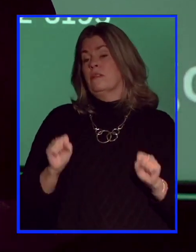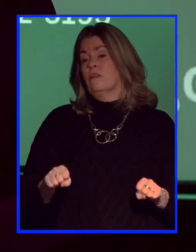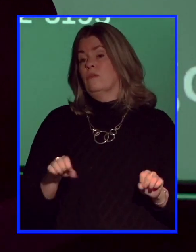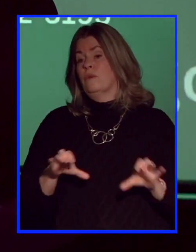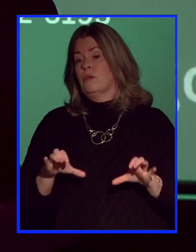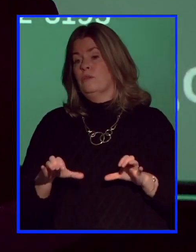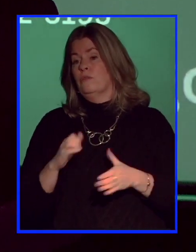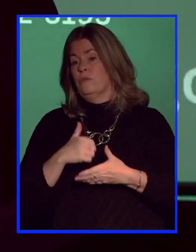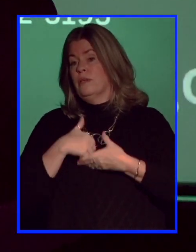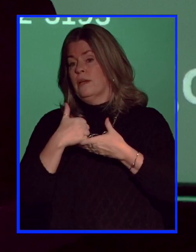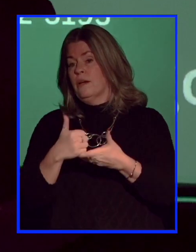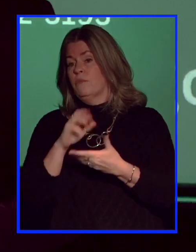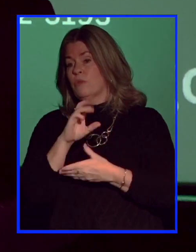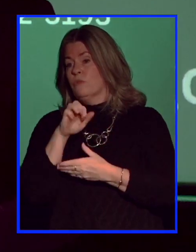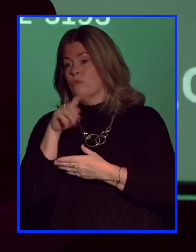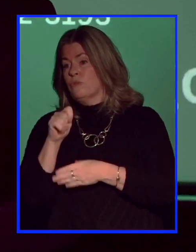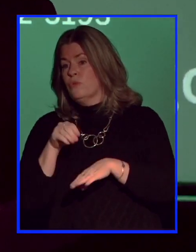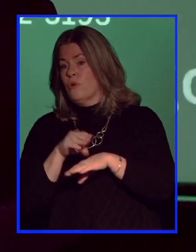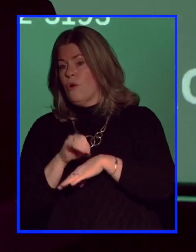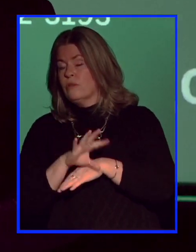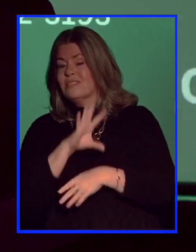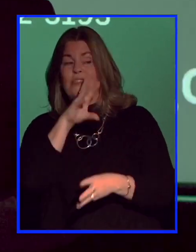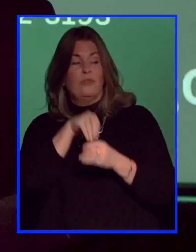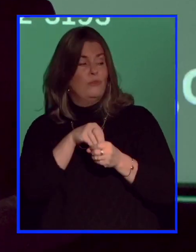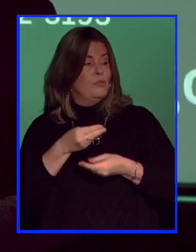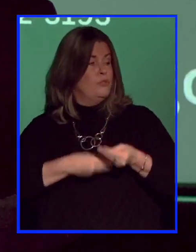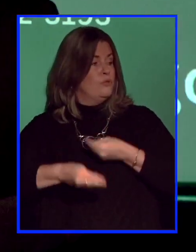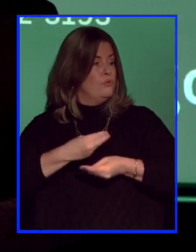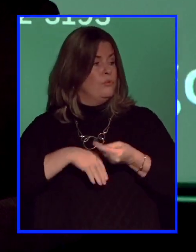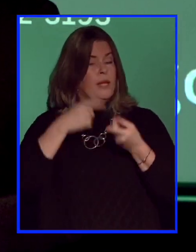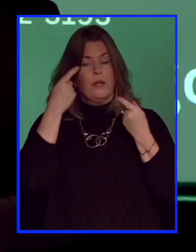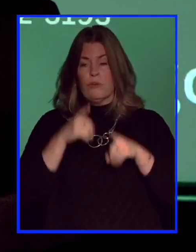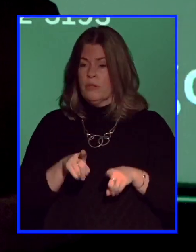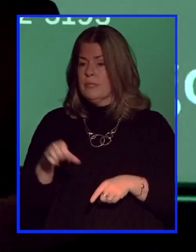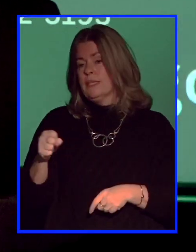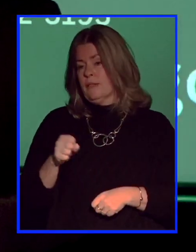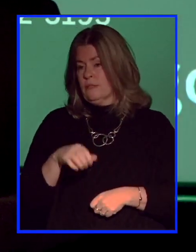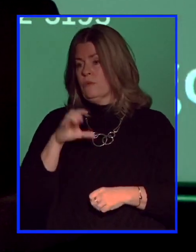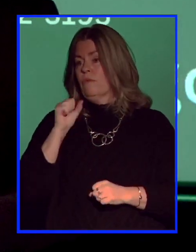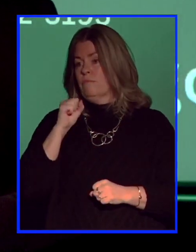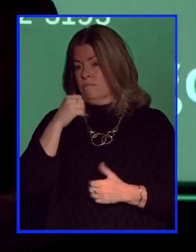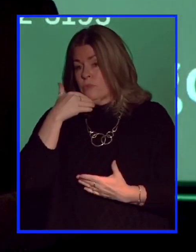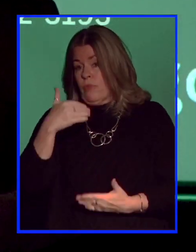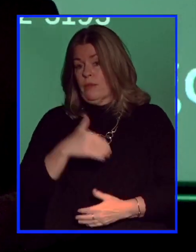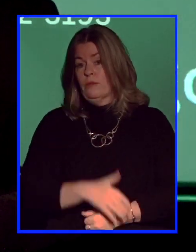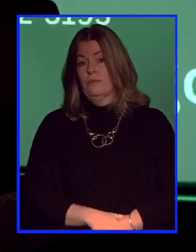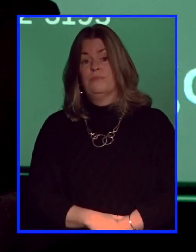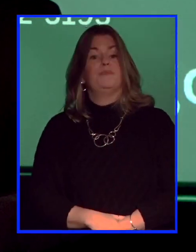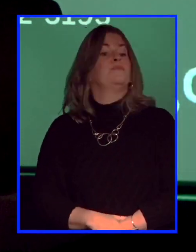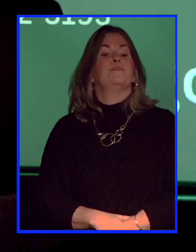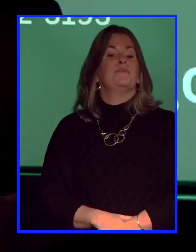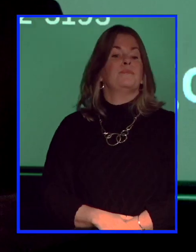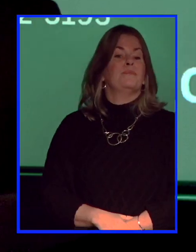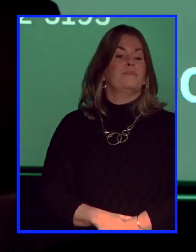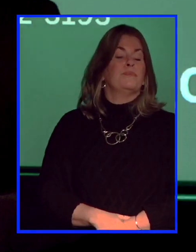with those root causes, including trade agreements, makes sense to do. So thank you.